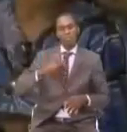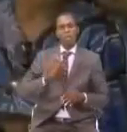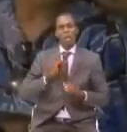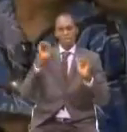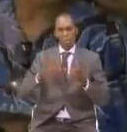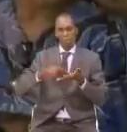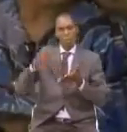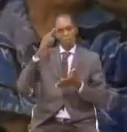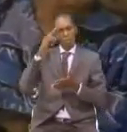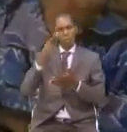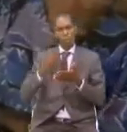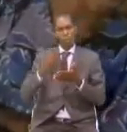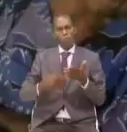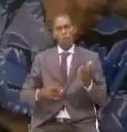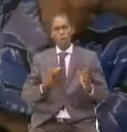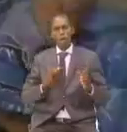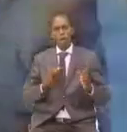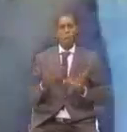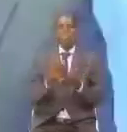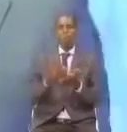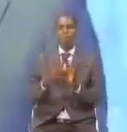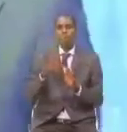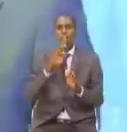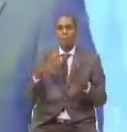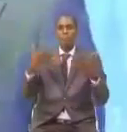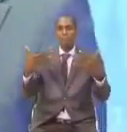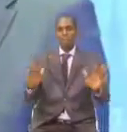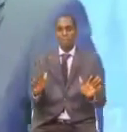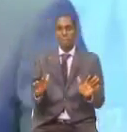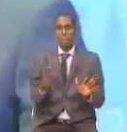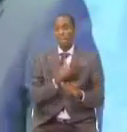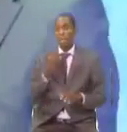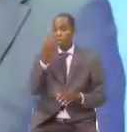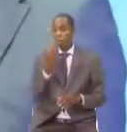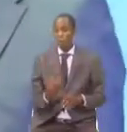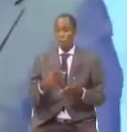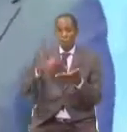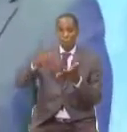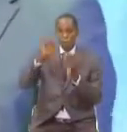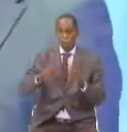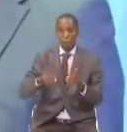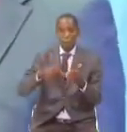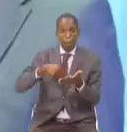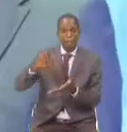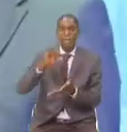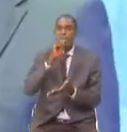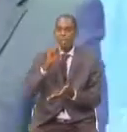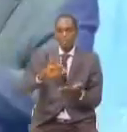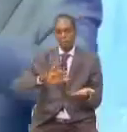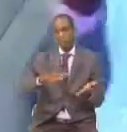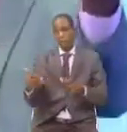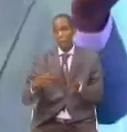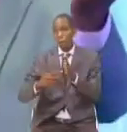finished. Because the soul that sinneth, it shall die. And the only price you can pay is death. And once you